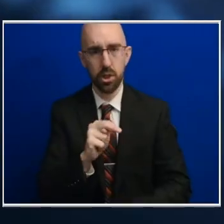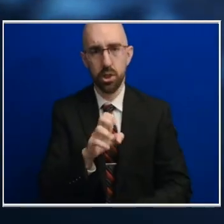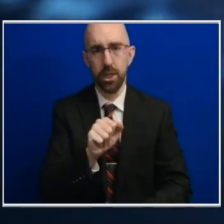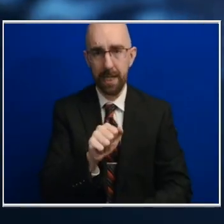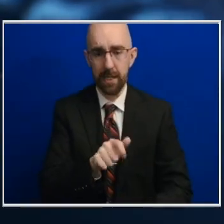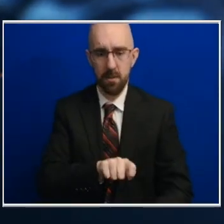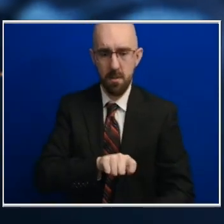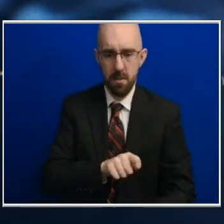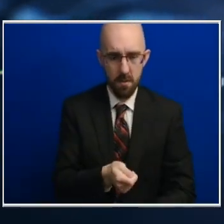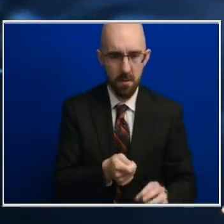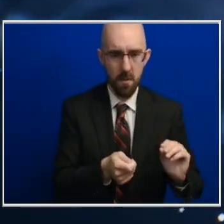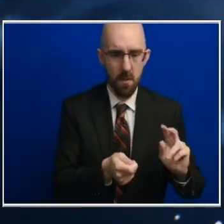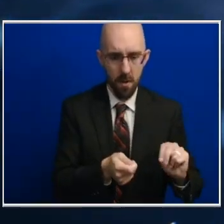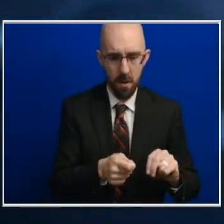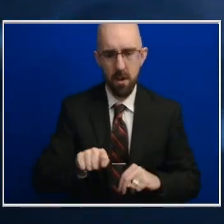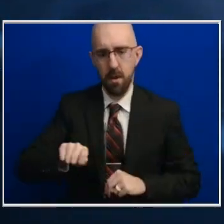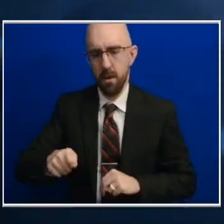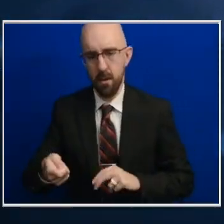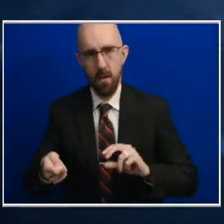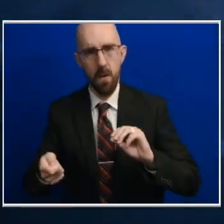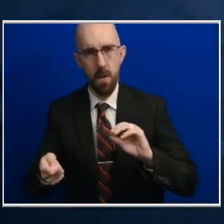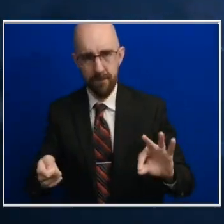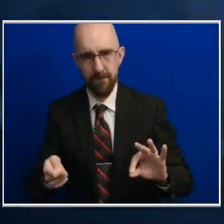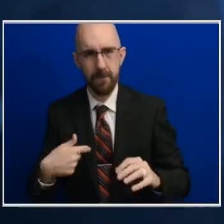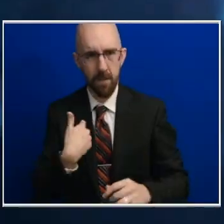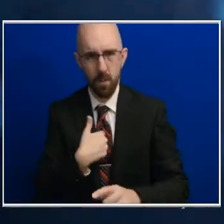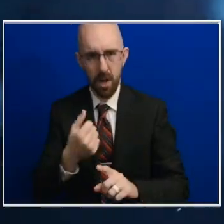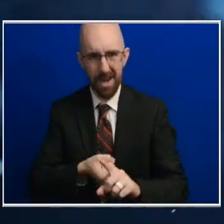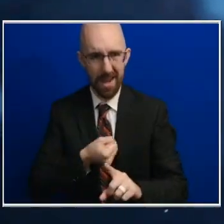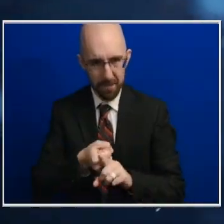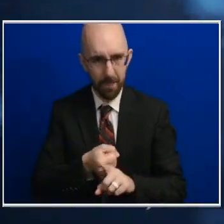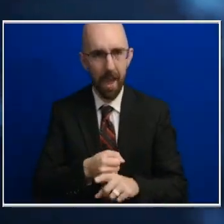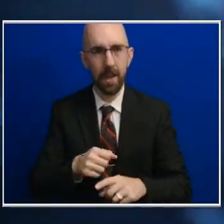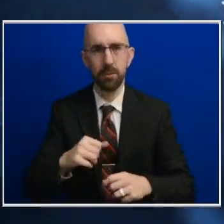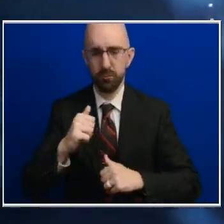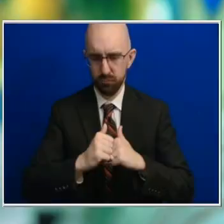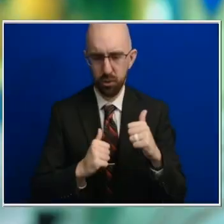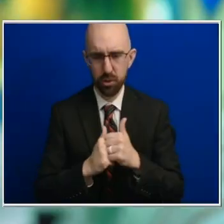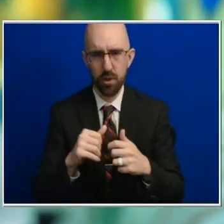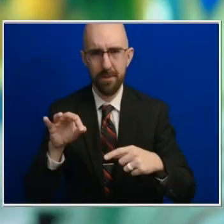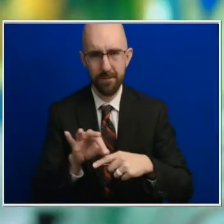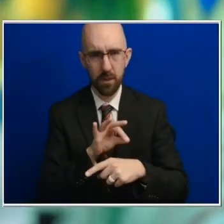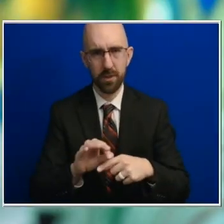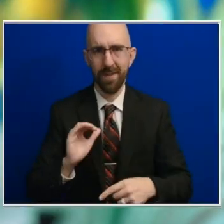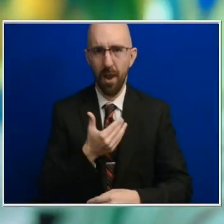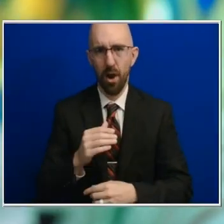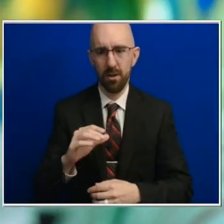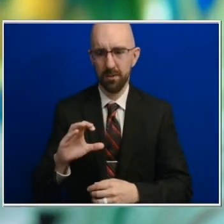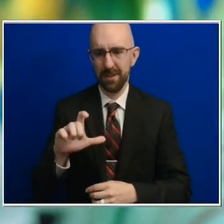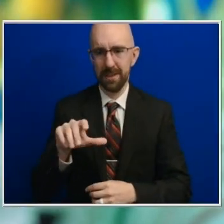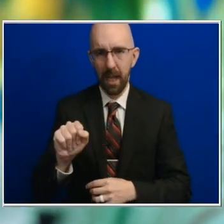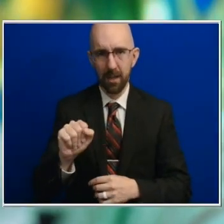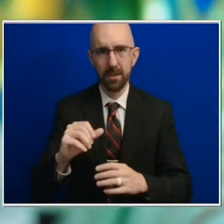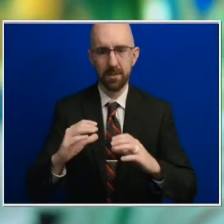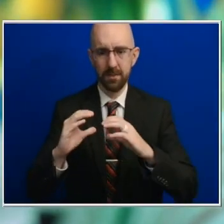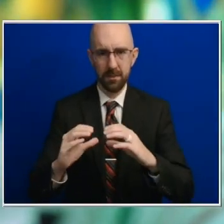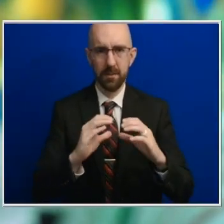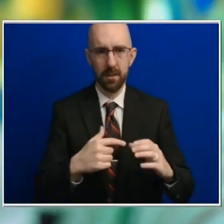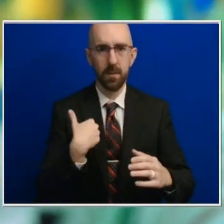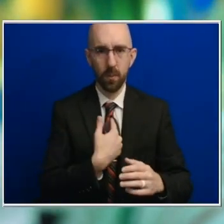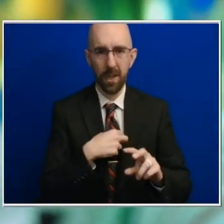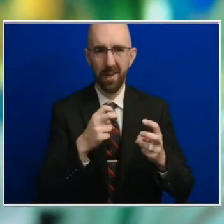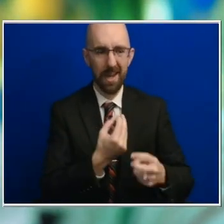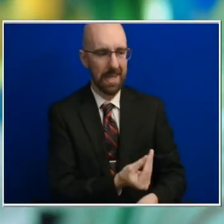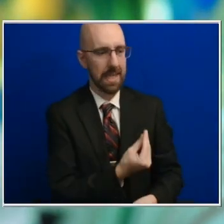are impacting the way the structure and function of our cells. We are eating our information and